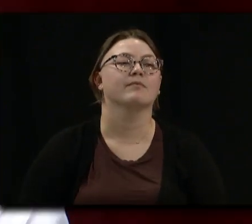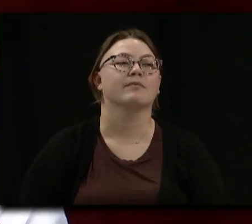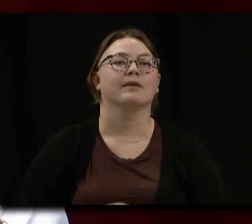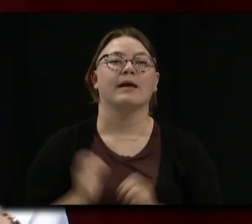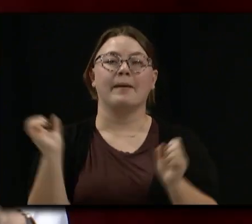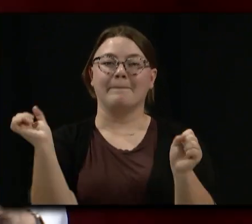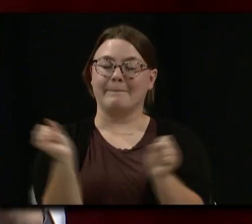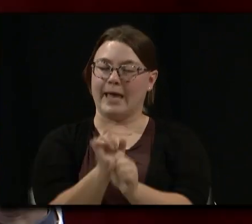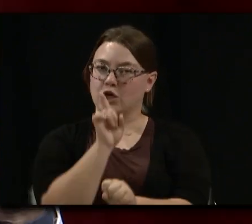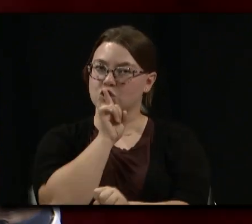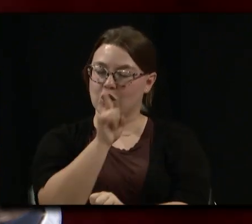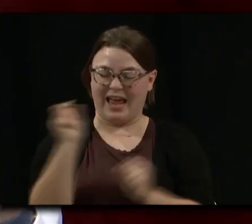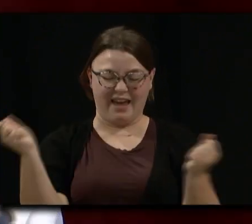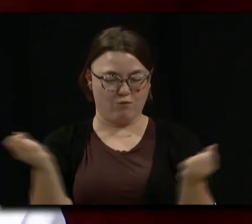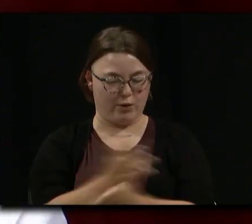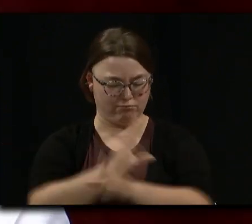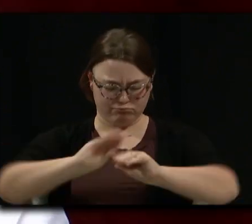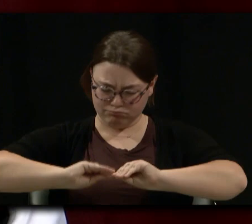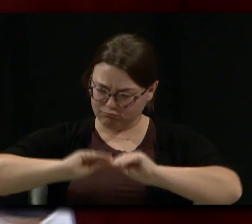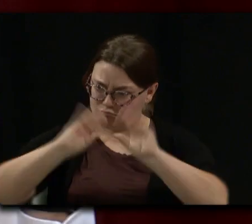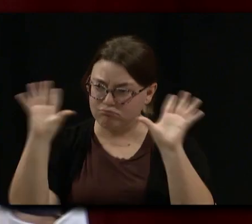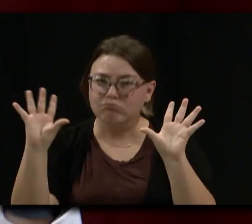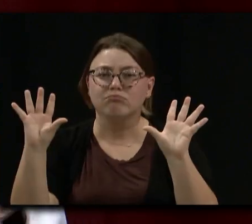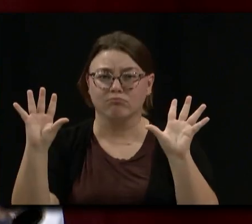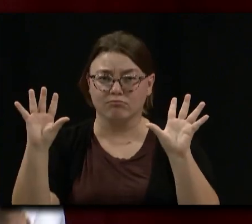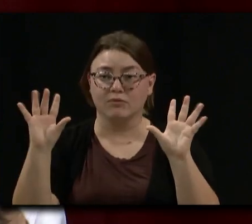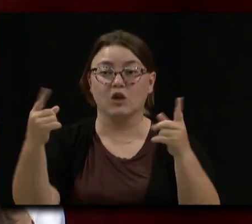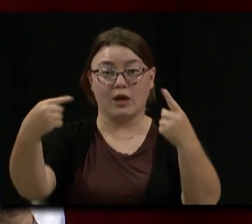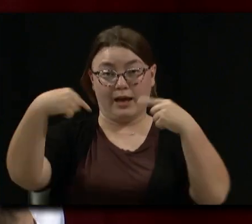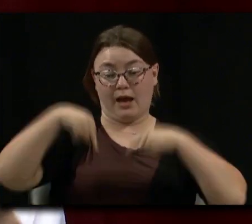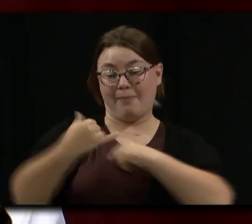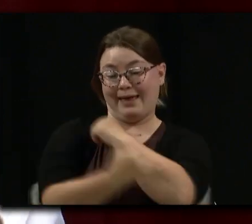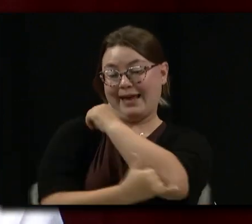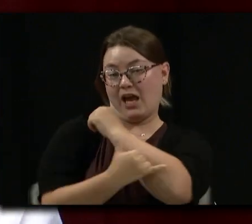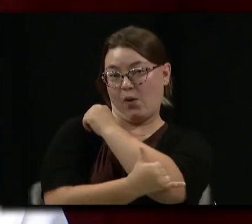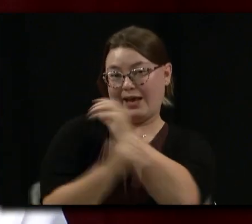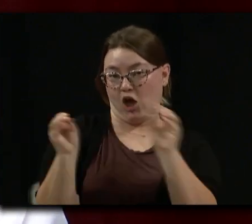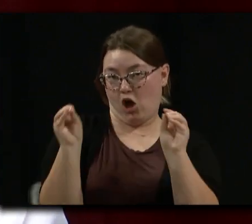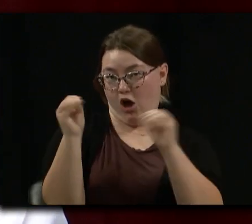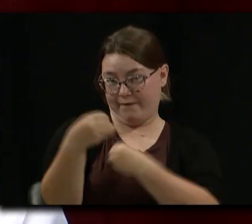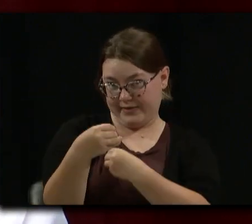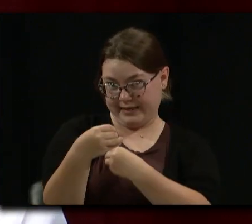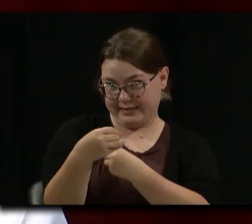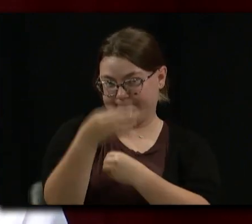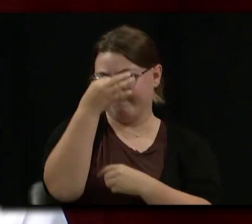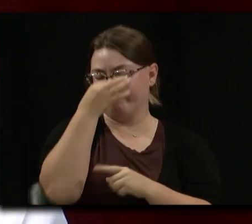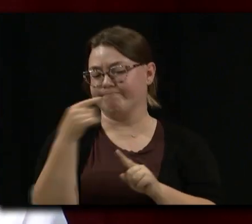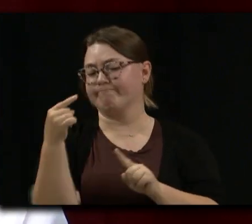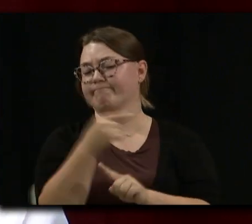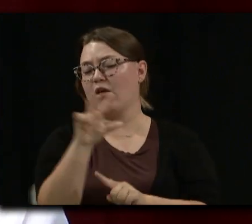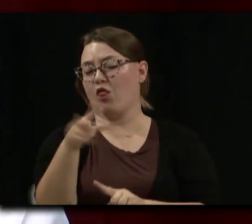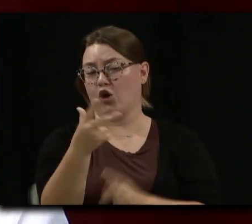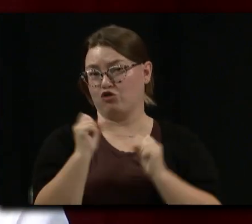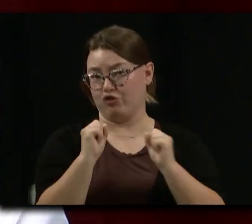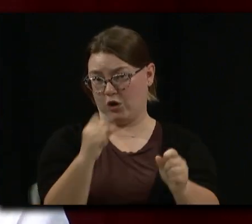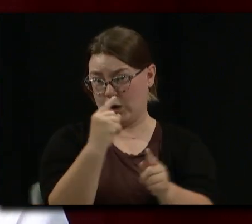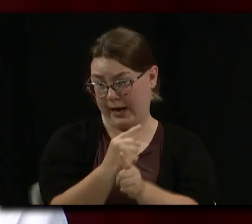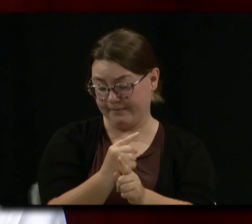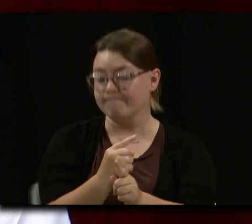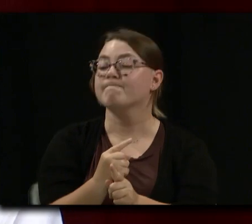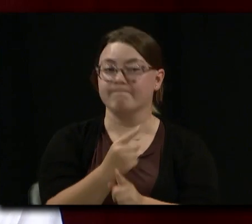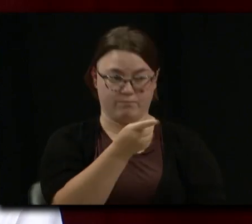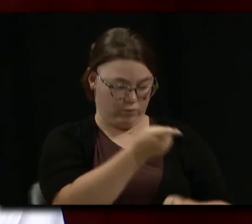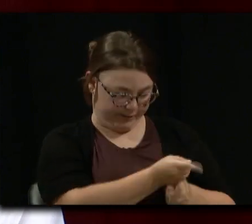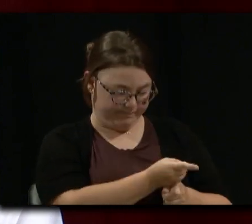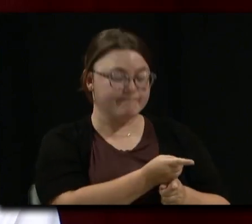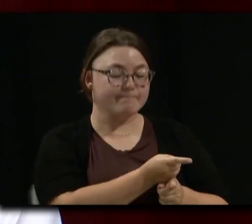make sure that I'm clear. You could come to the county office, which is located right there on 3rd Street. Yeah. But could you